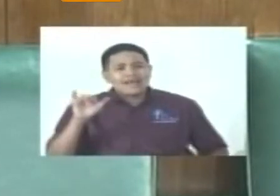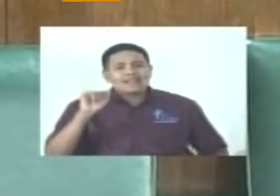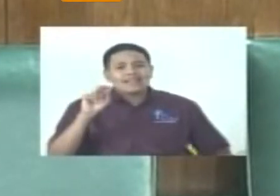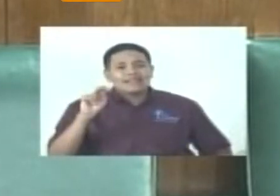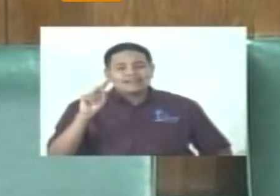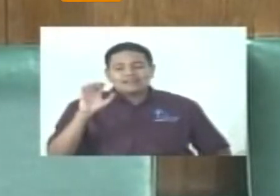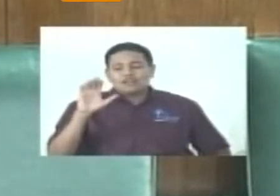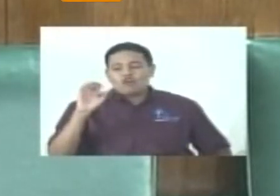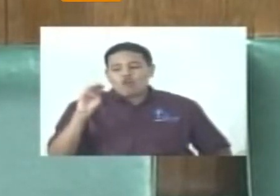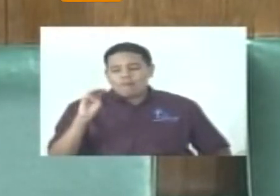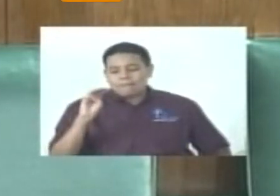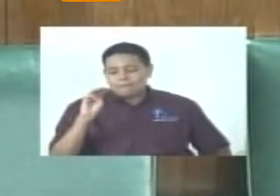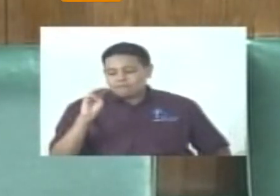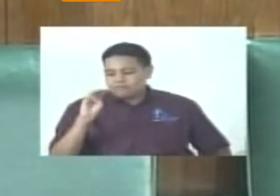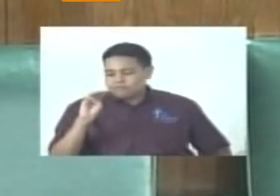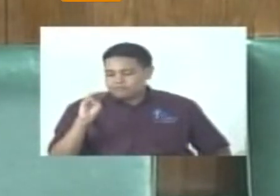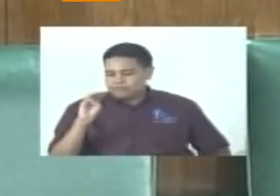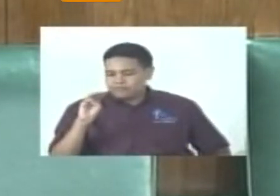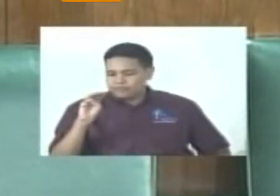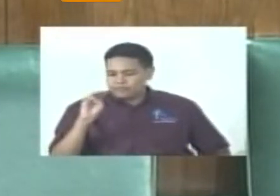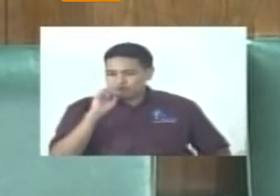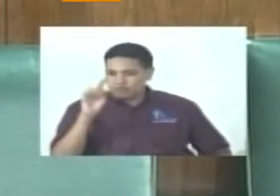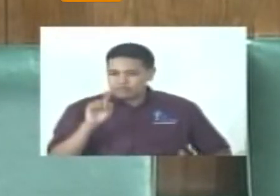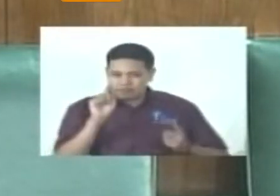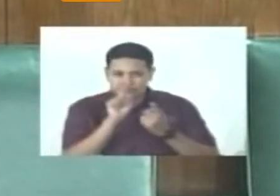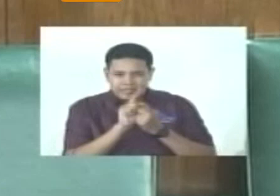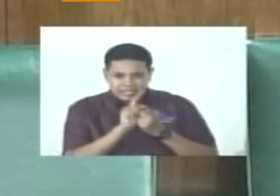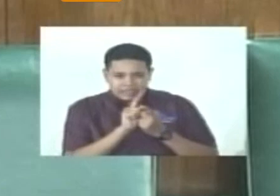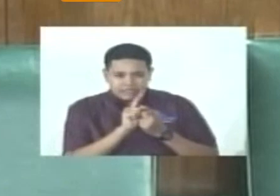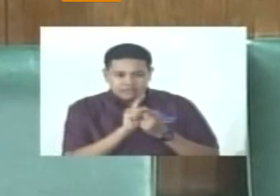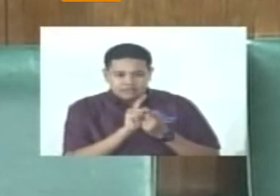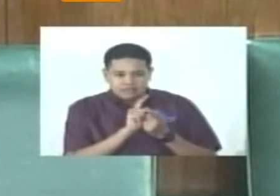Indicom, to meet